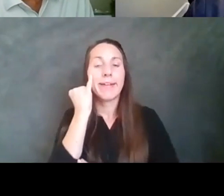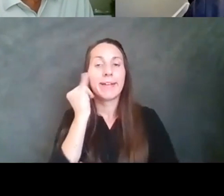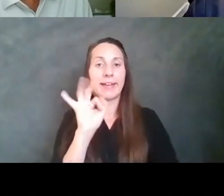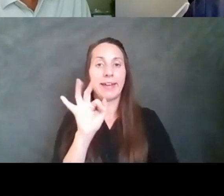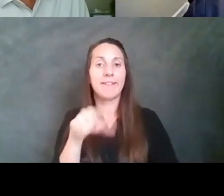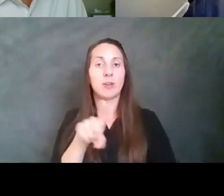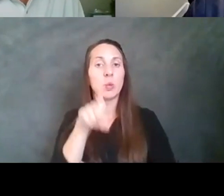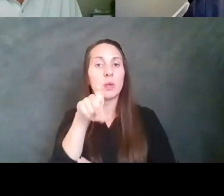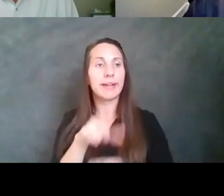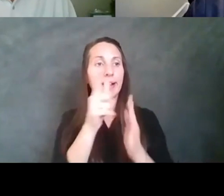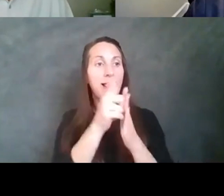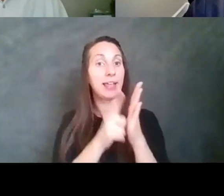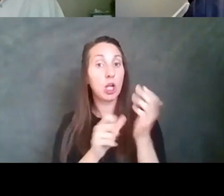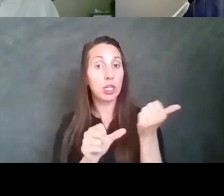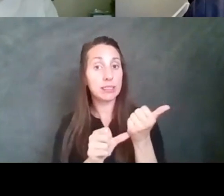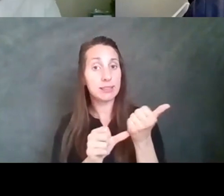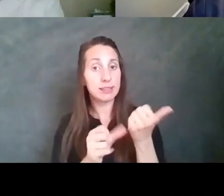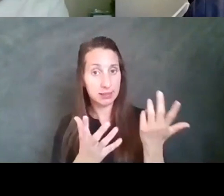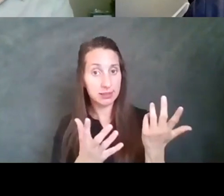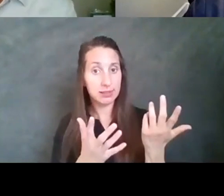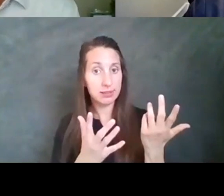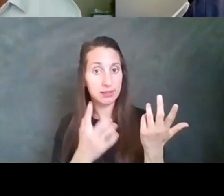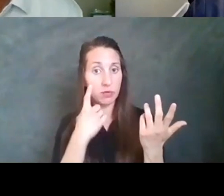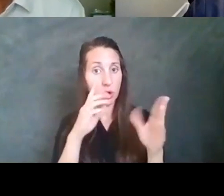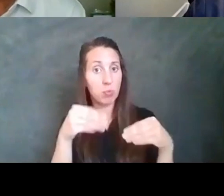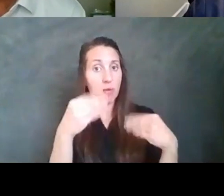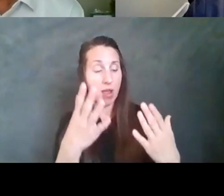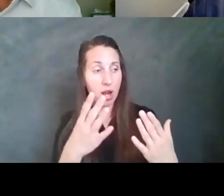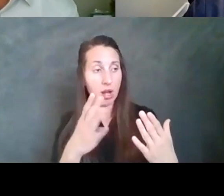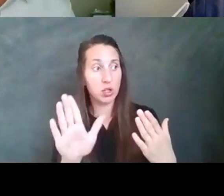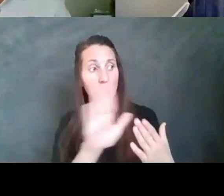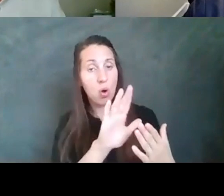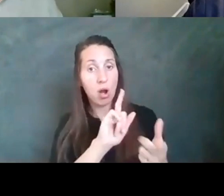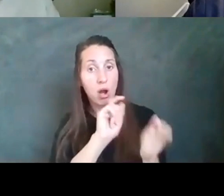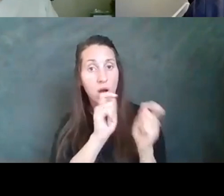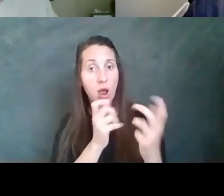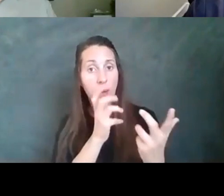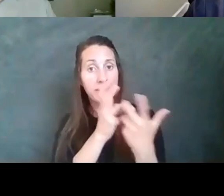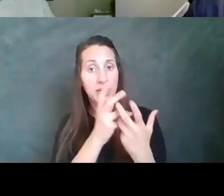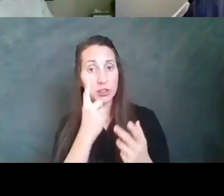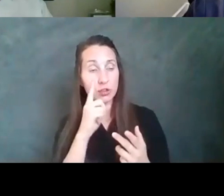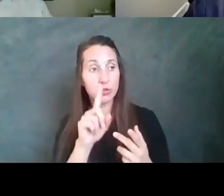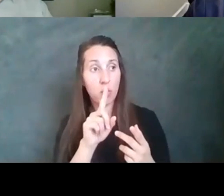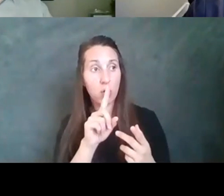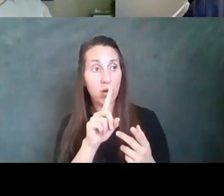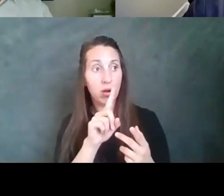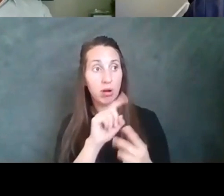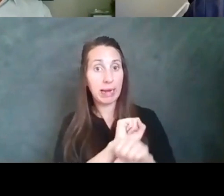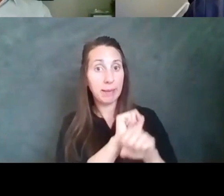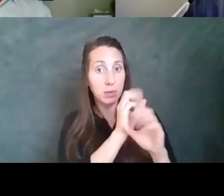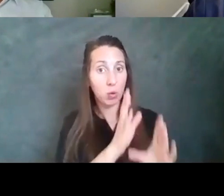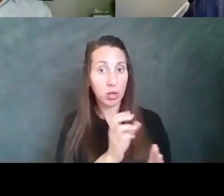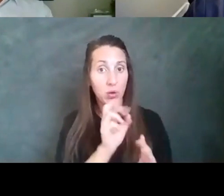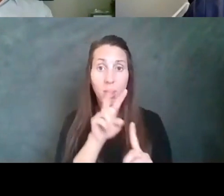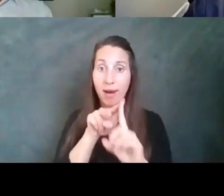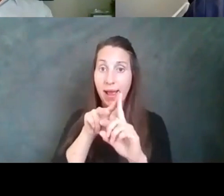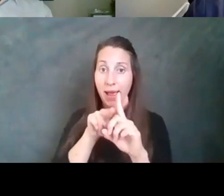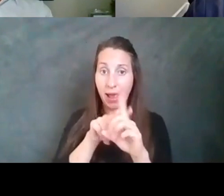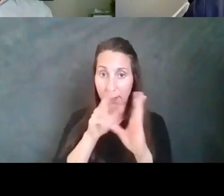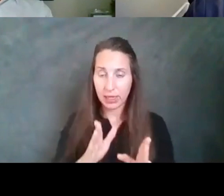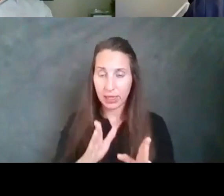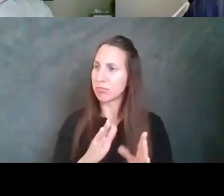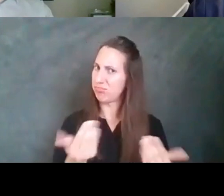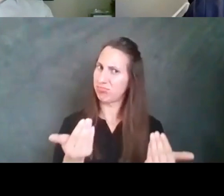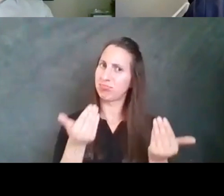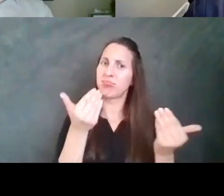legal assistance in providing that accommodation to the applicant or employee, then it's